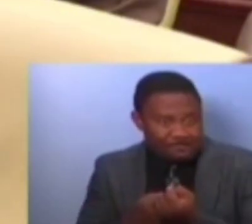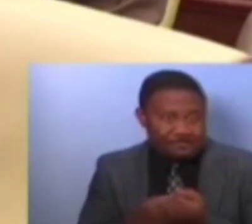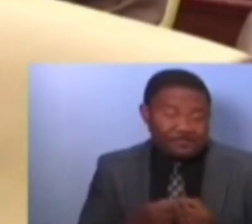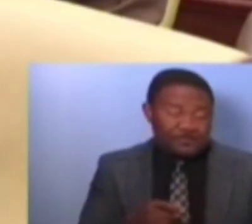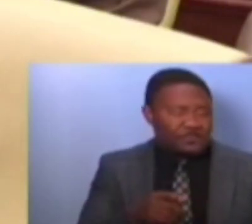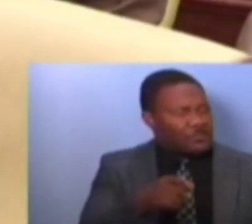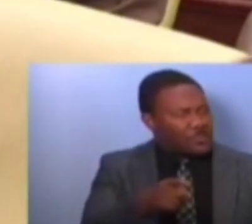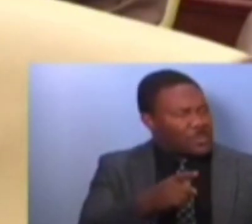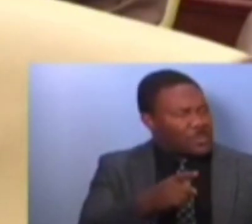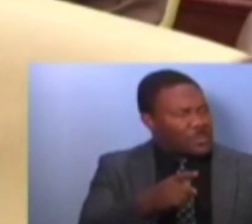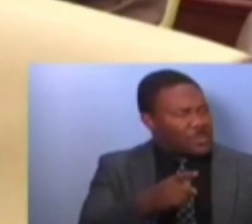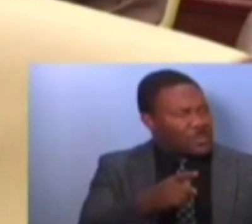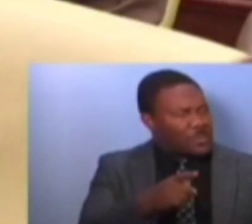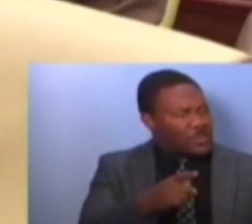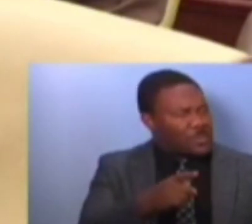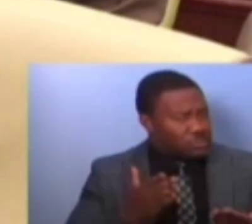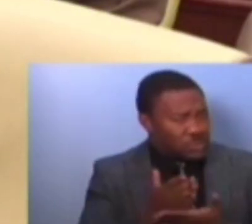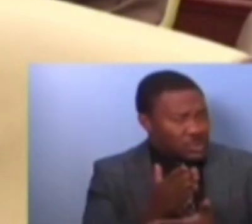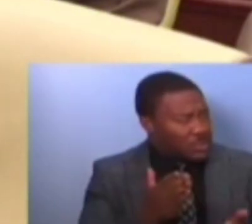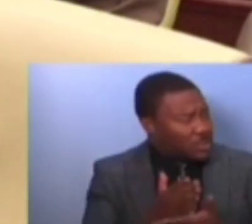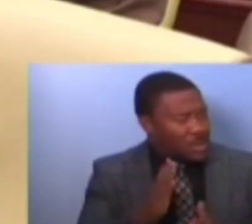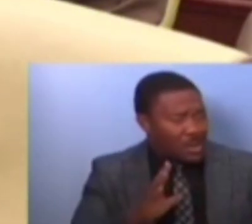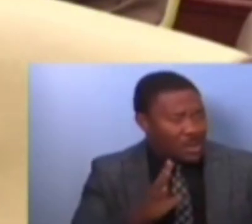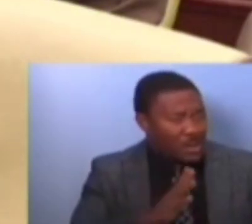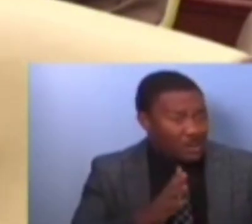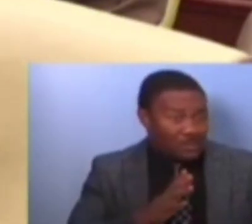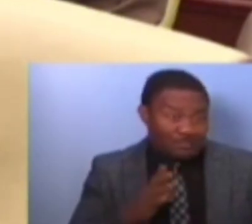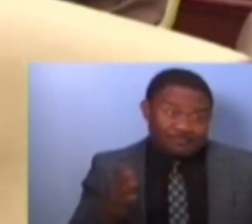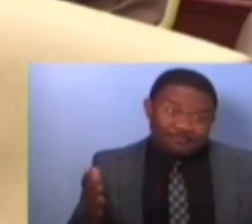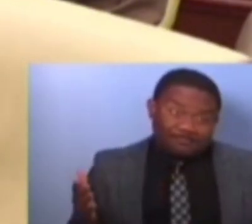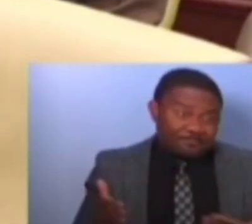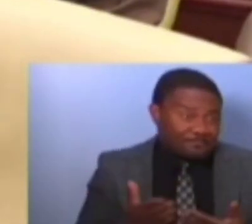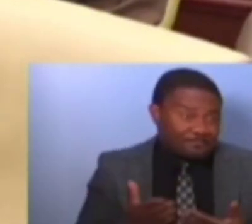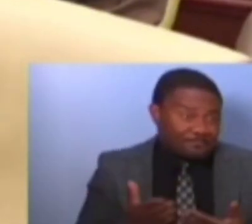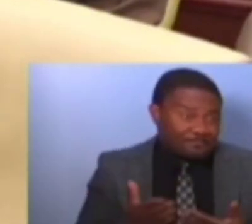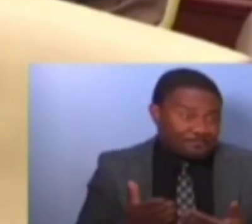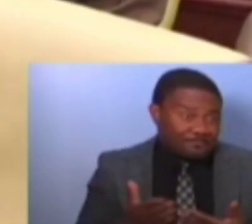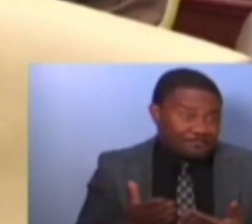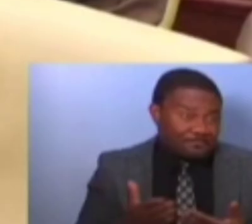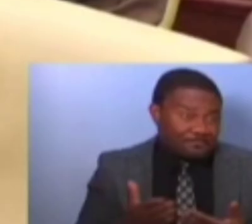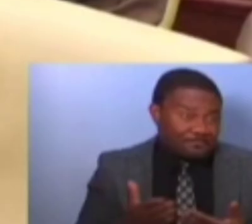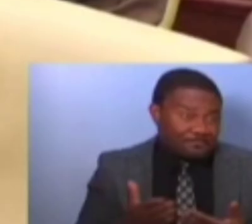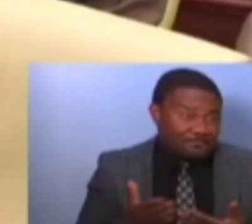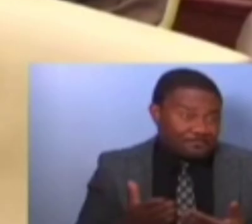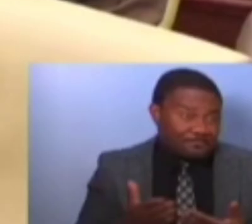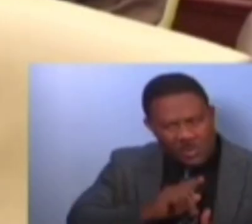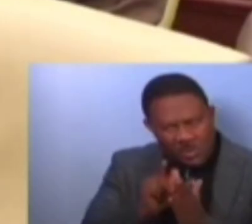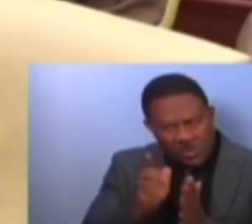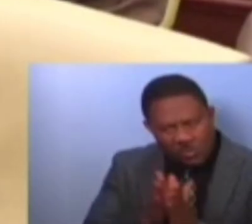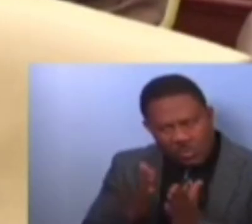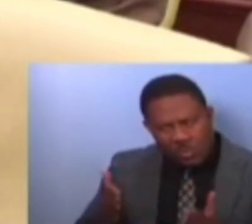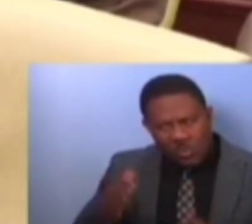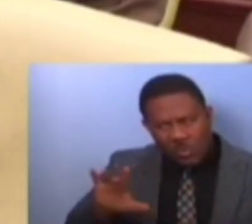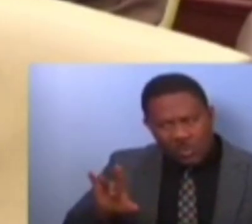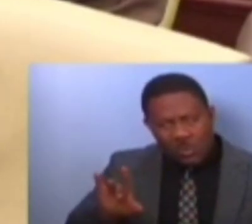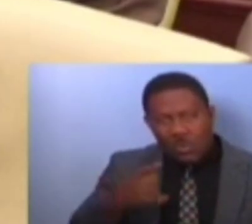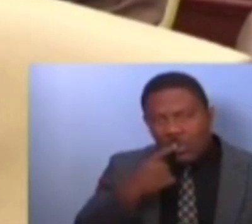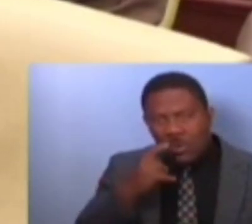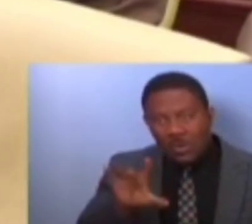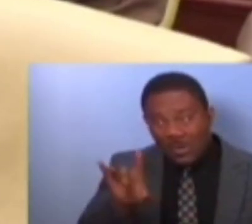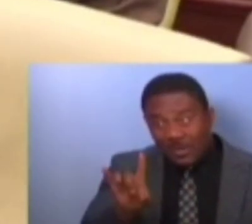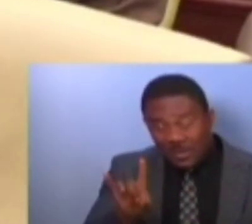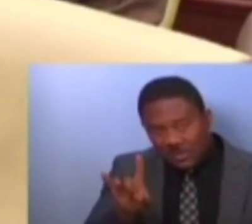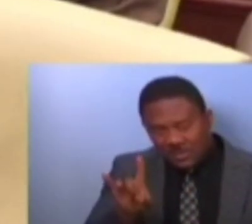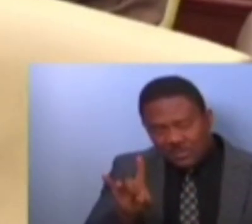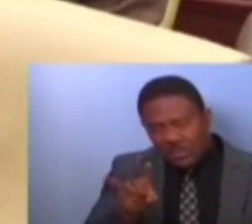while you are saying, yes, it's within your right as a member, and even when you go to Order 8, after seconding and the motion is